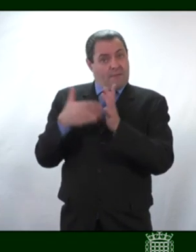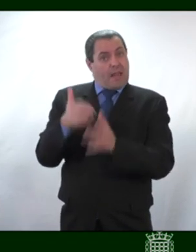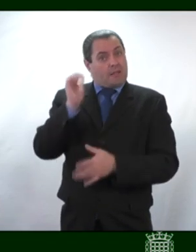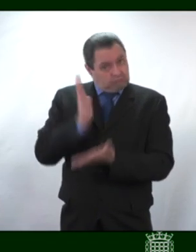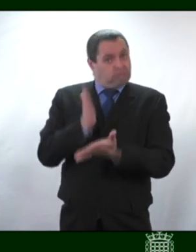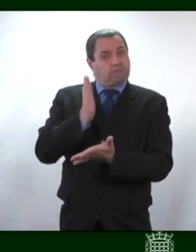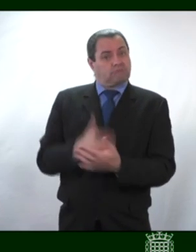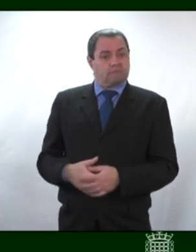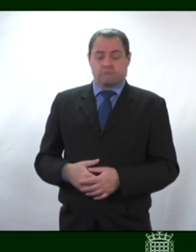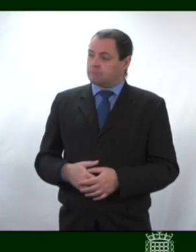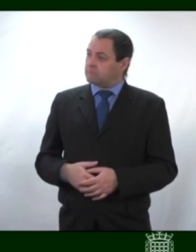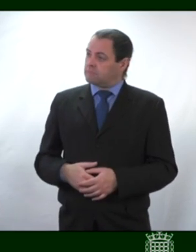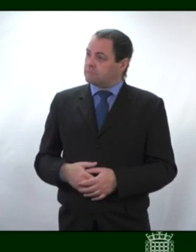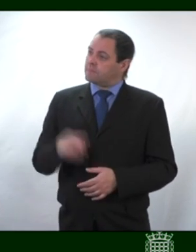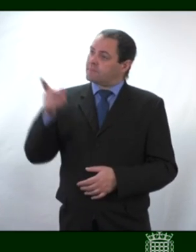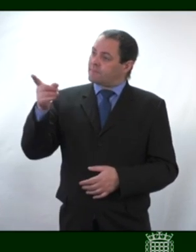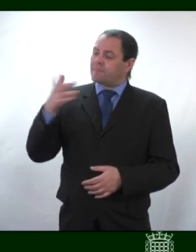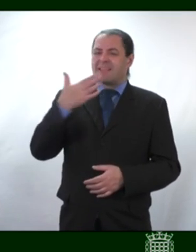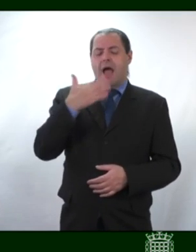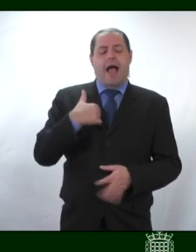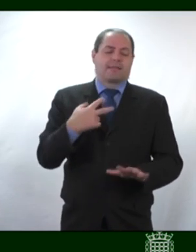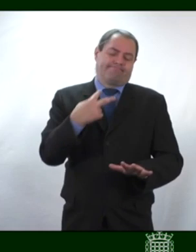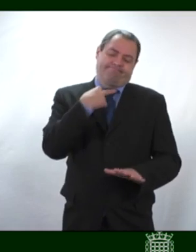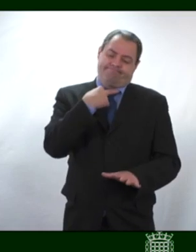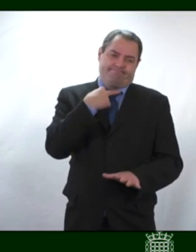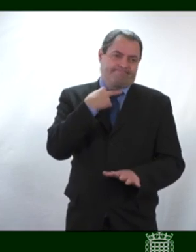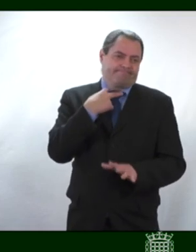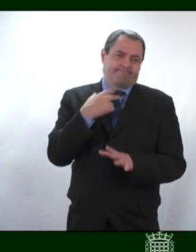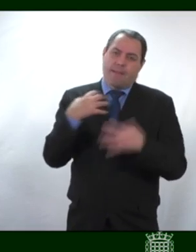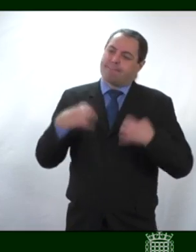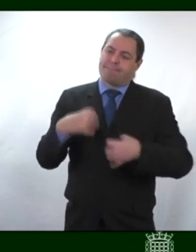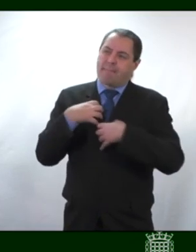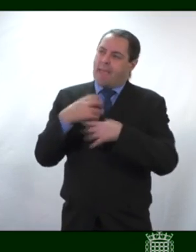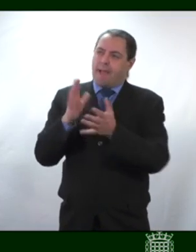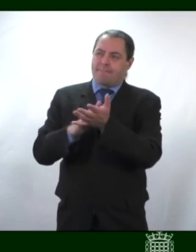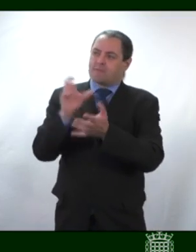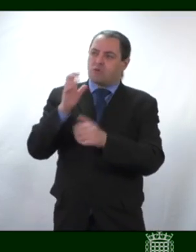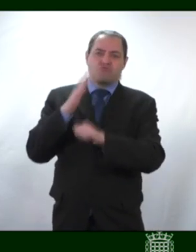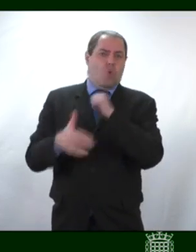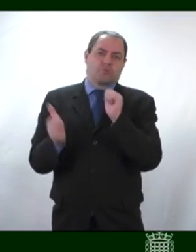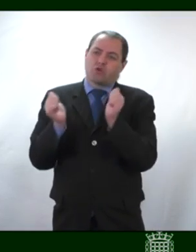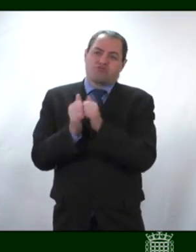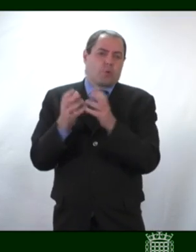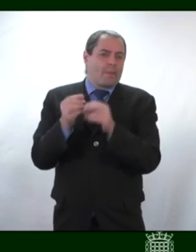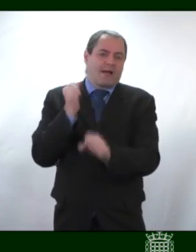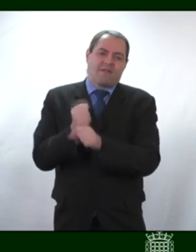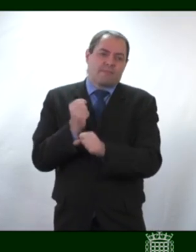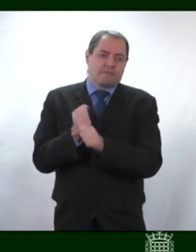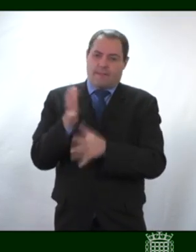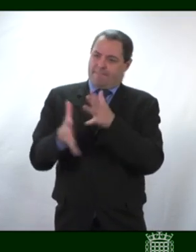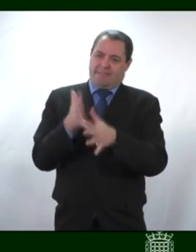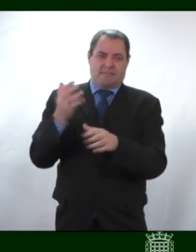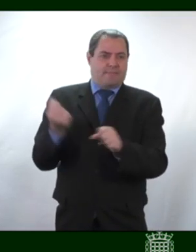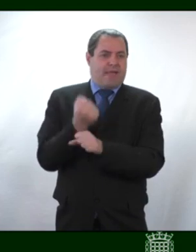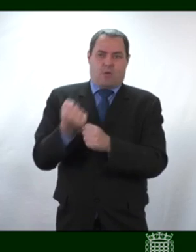Speaker, and I was hugely disappointed that the Mayor of Greater Manchester has failed to reach an agreement with the Government, thus compounding the uncertainty facing my